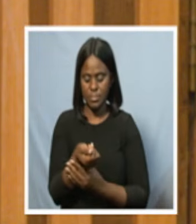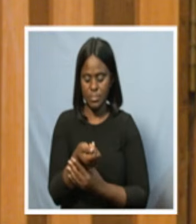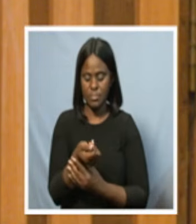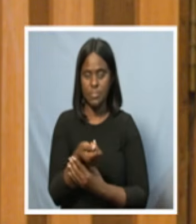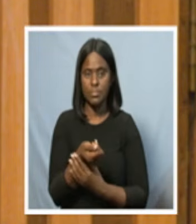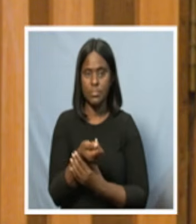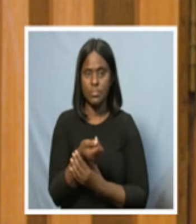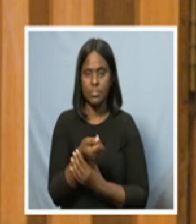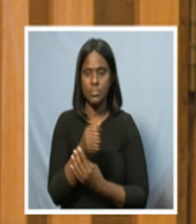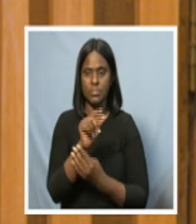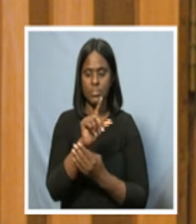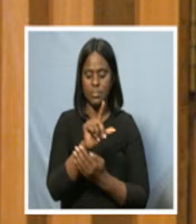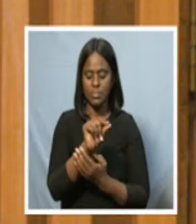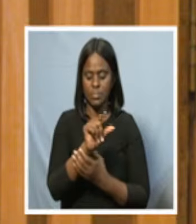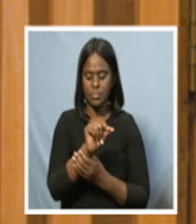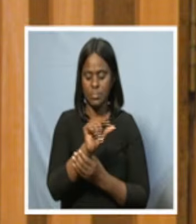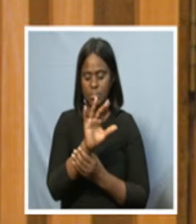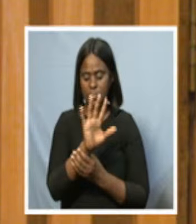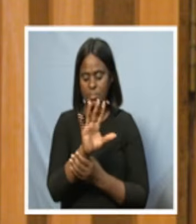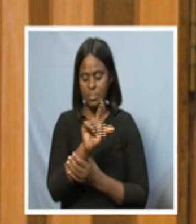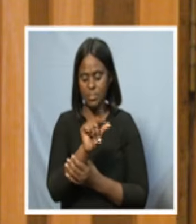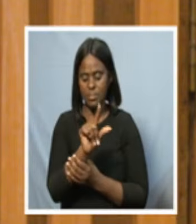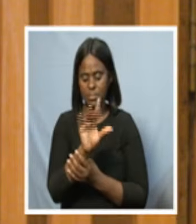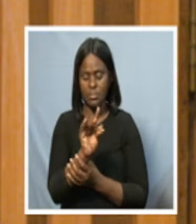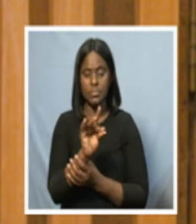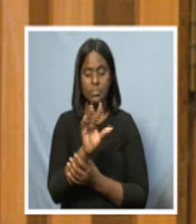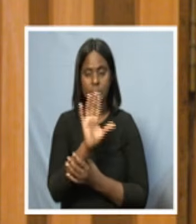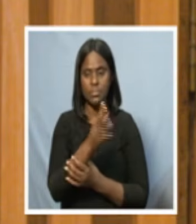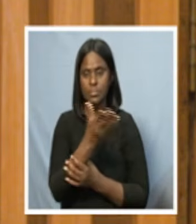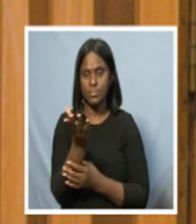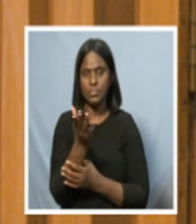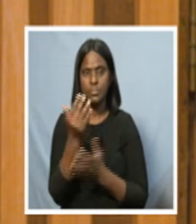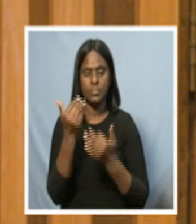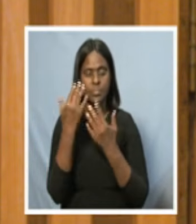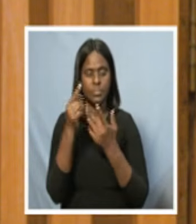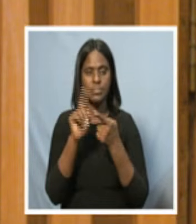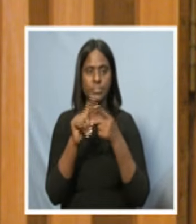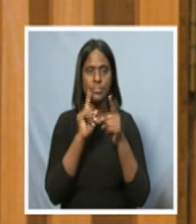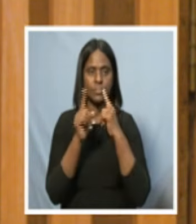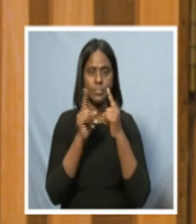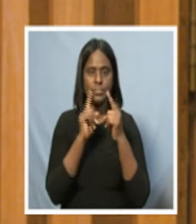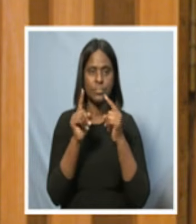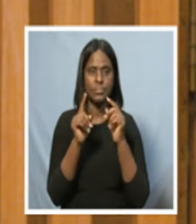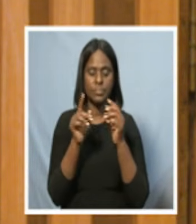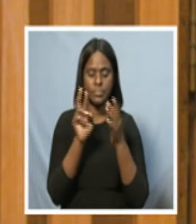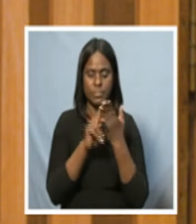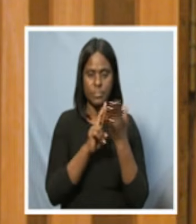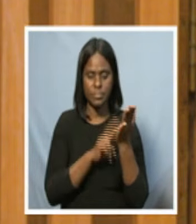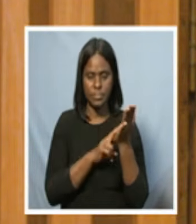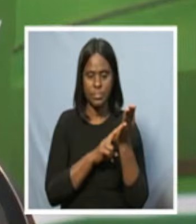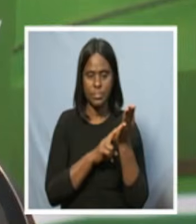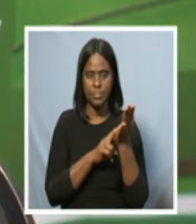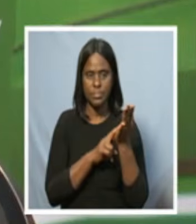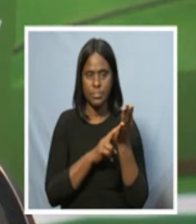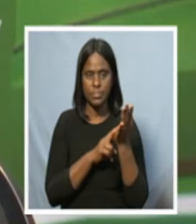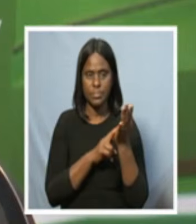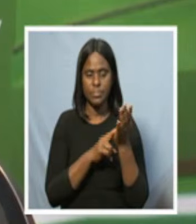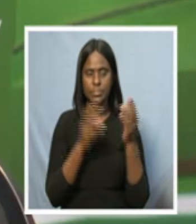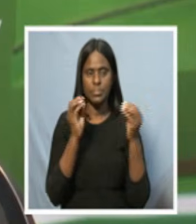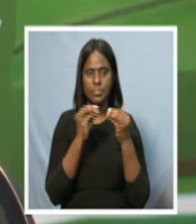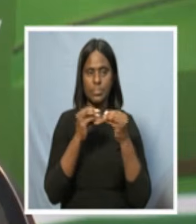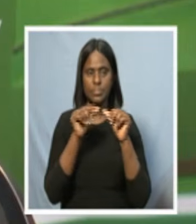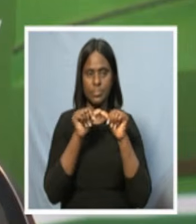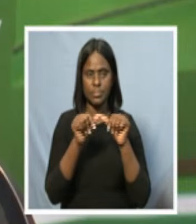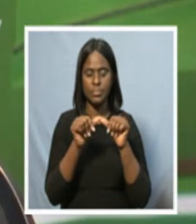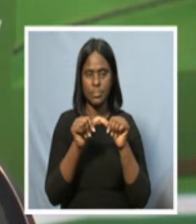Bill of number 25 of 2026. These are expected to be considered at report stage. Of course, many more still coming